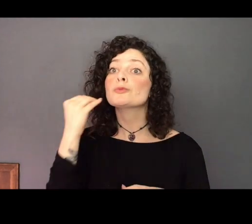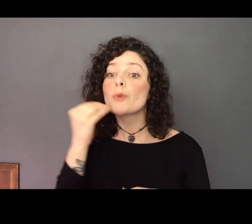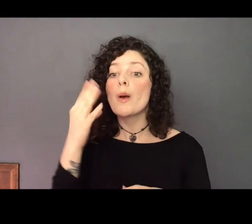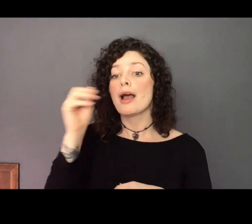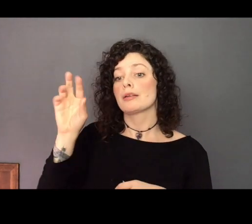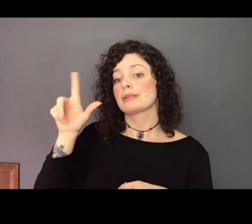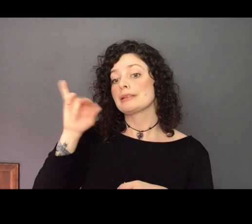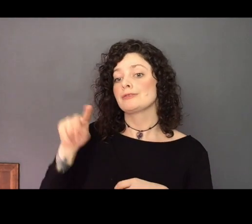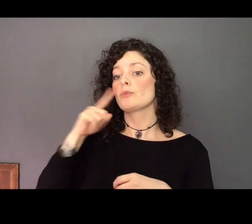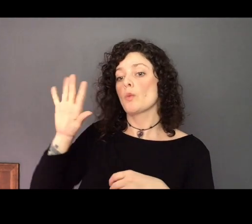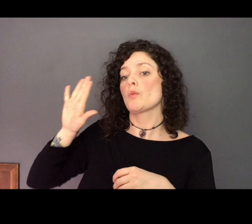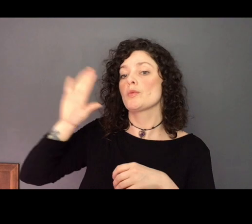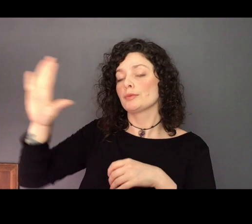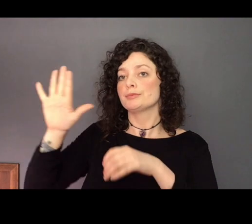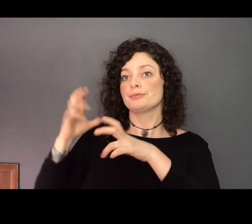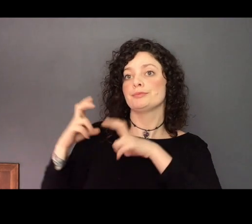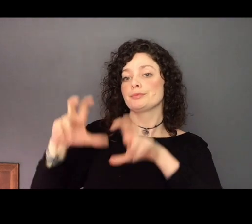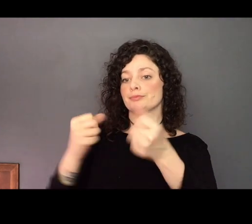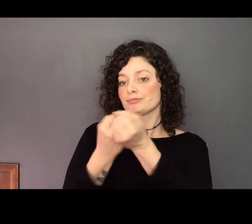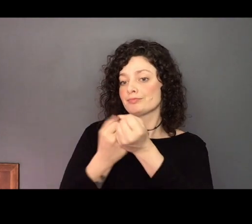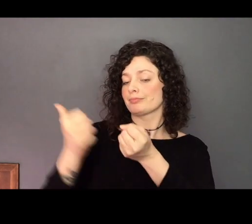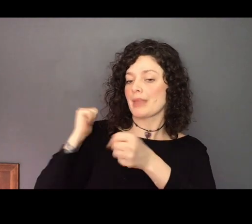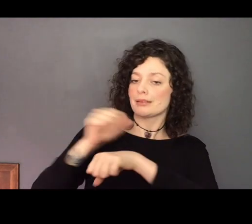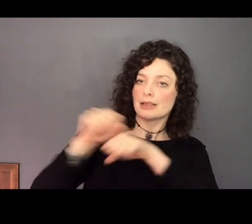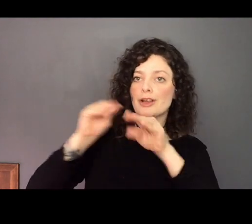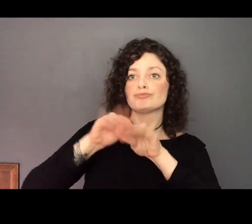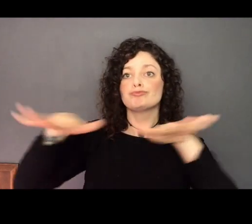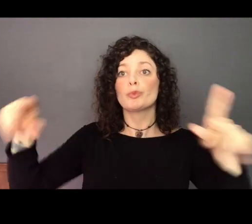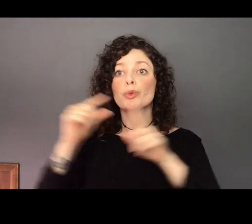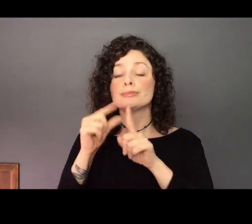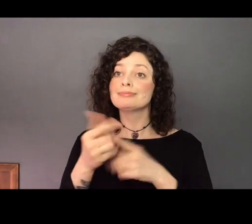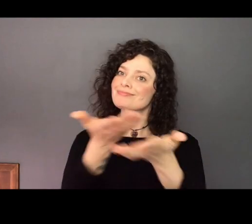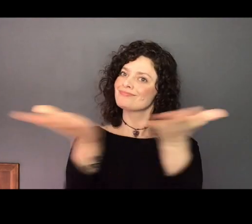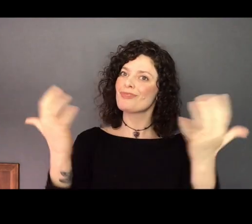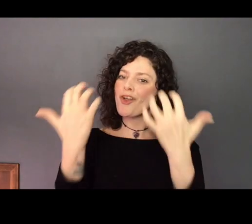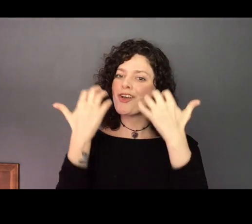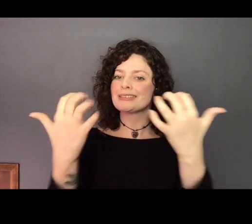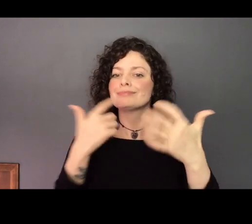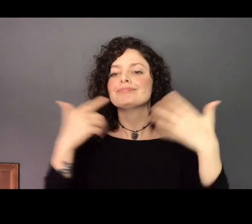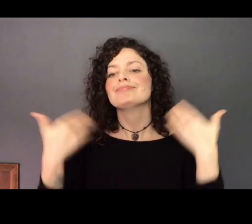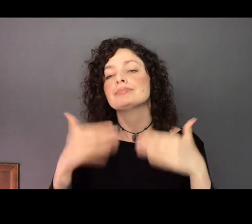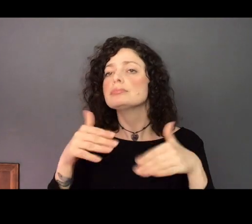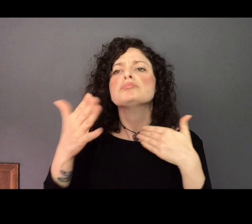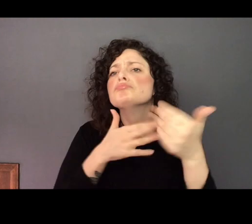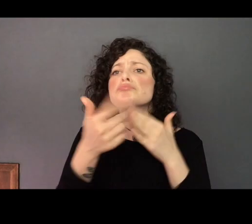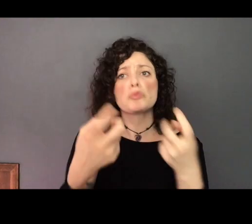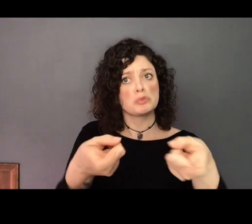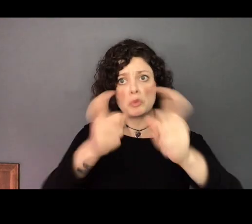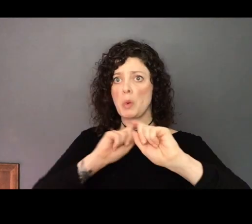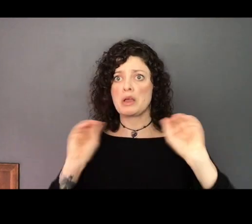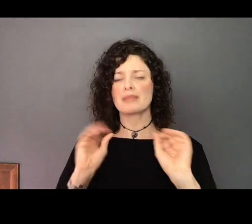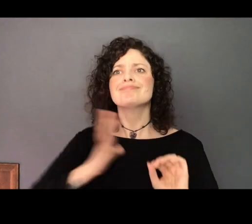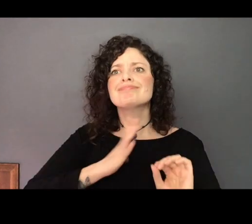Ocampo Welch and Liz Resko for helping out behind the scenes and getting the word out about the show. And thank you, our audience. Even if you didn't donate, you